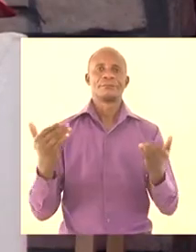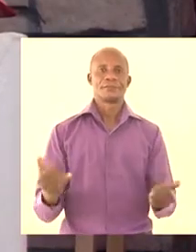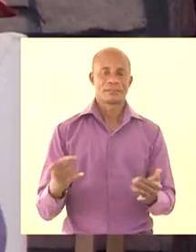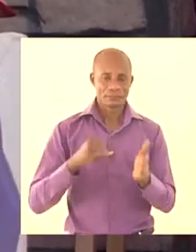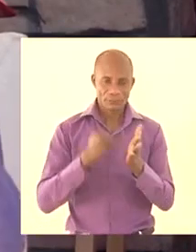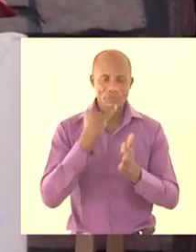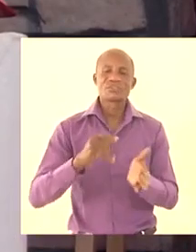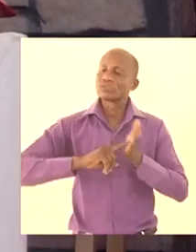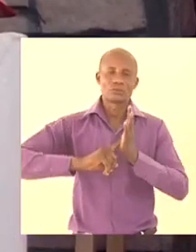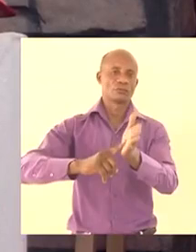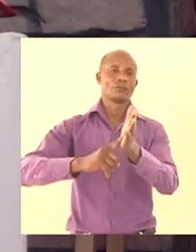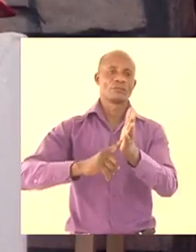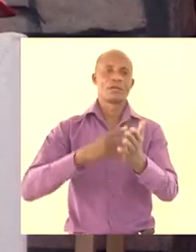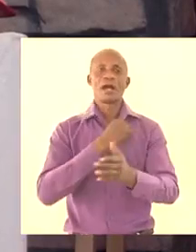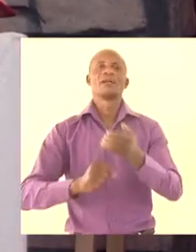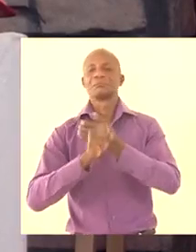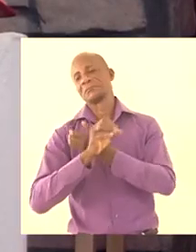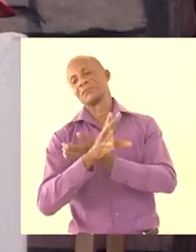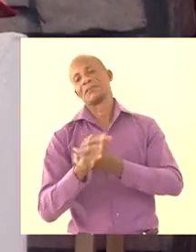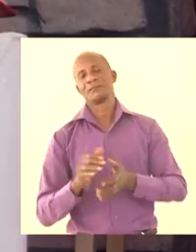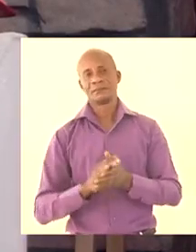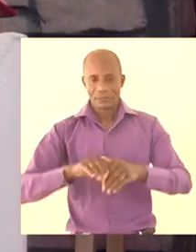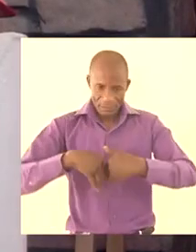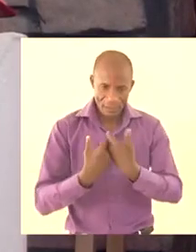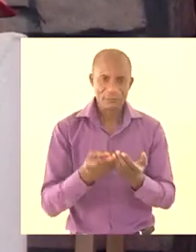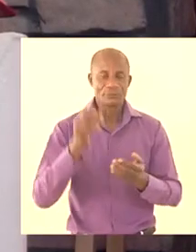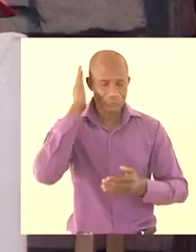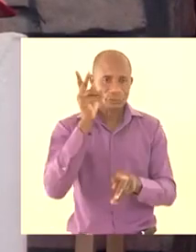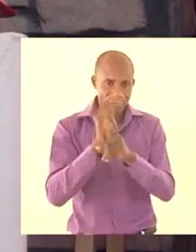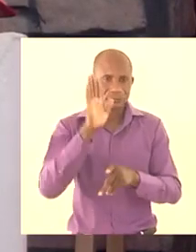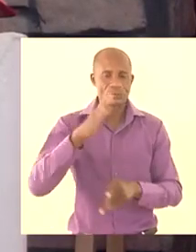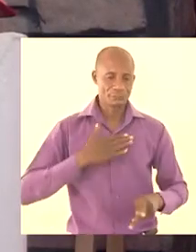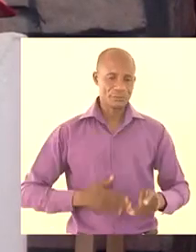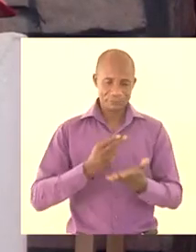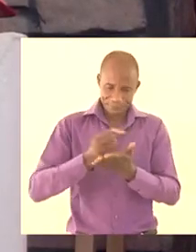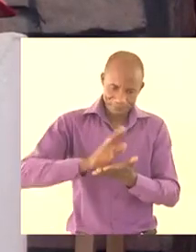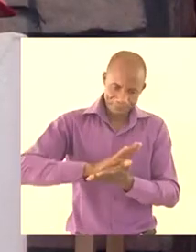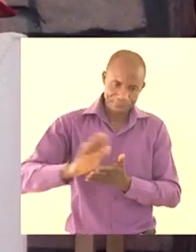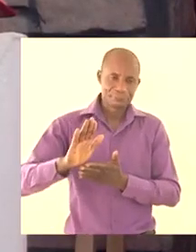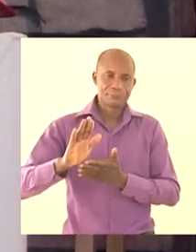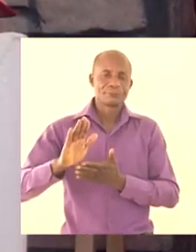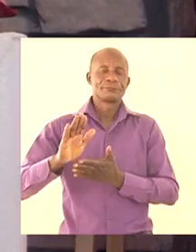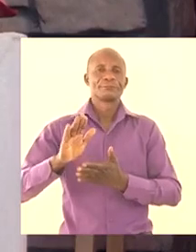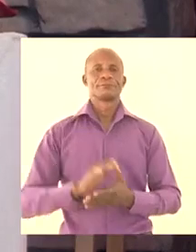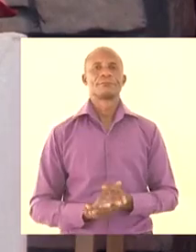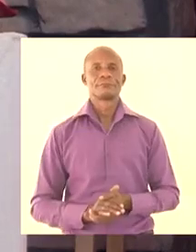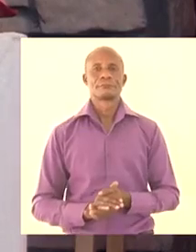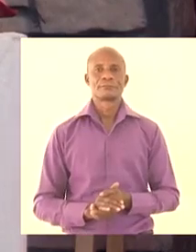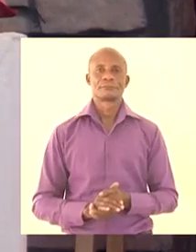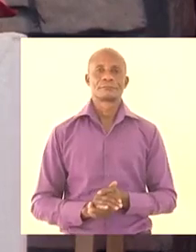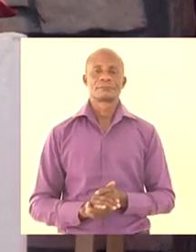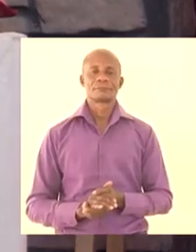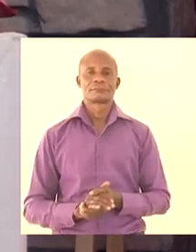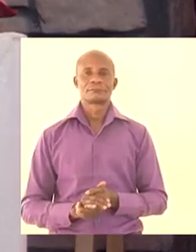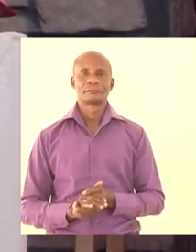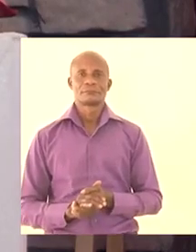Now it is being displayed and advertised everywhere. How will you keep your body holy within that kind of context, in that kind